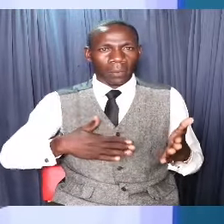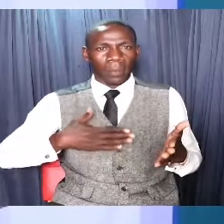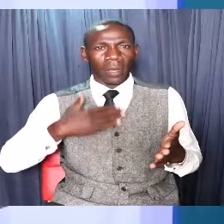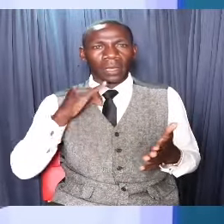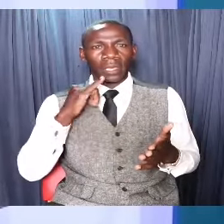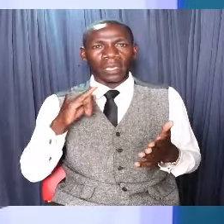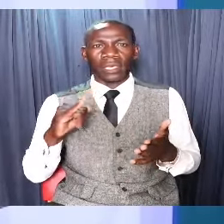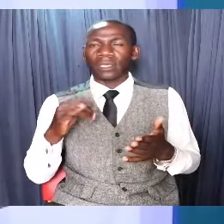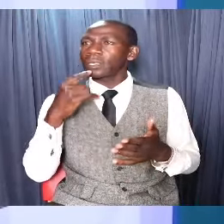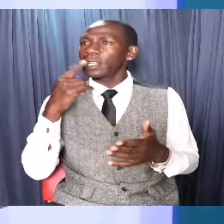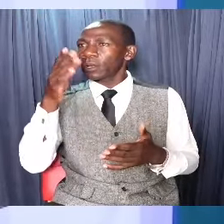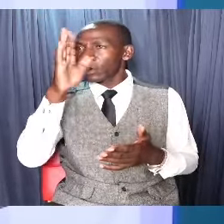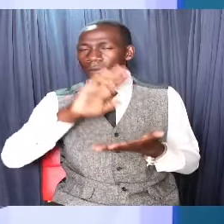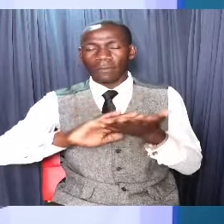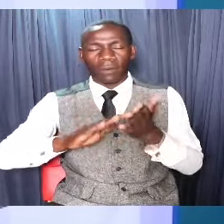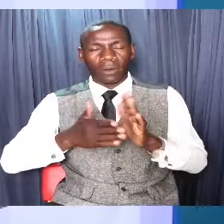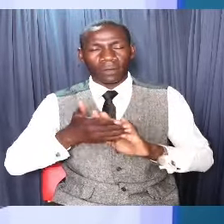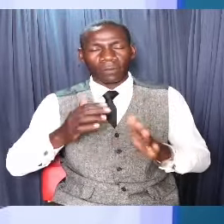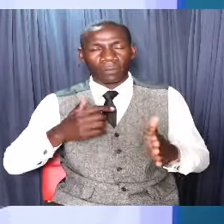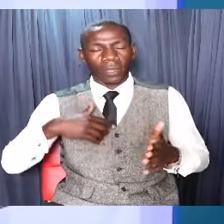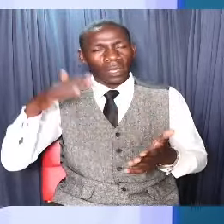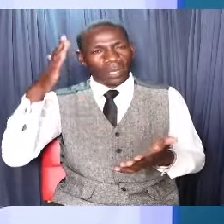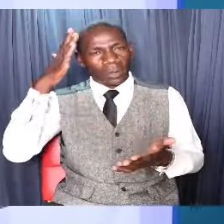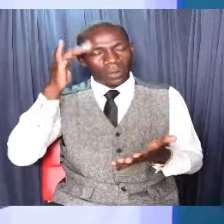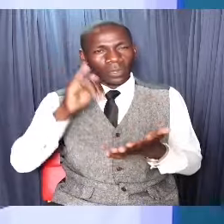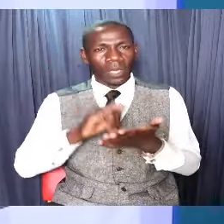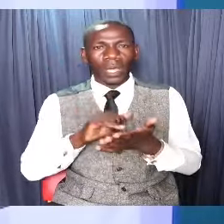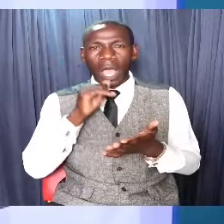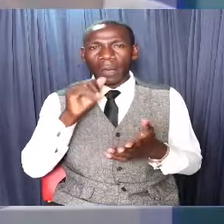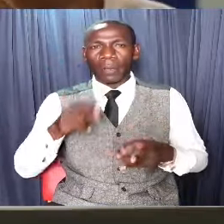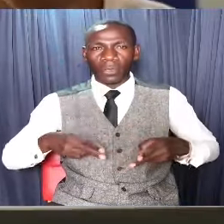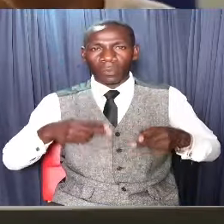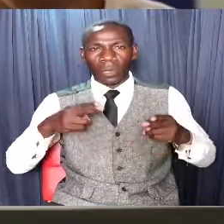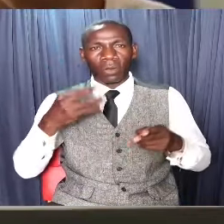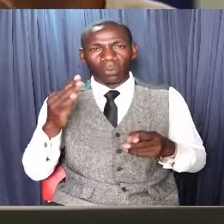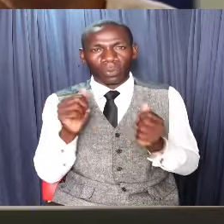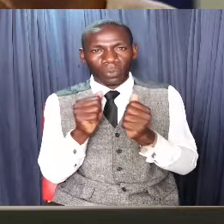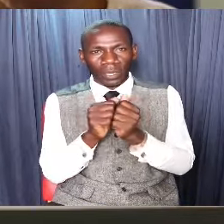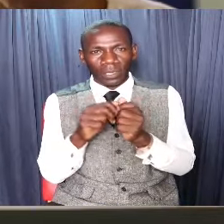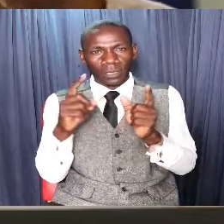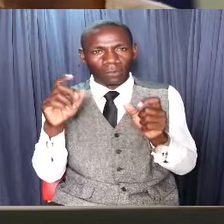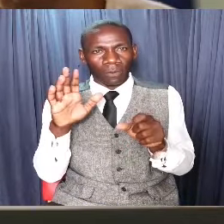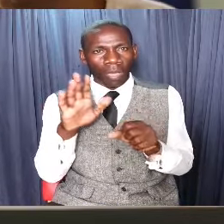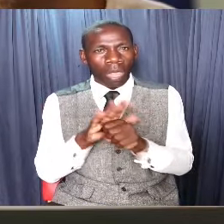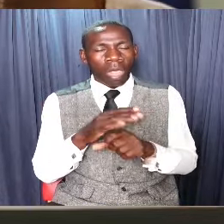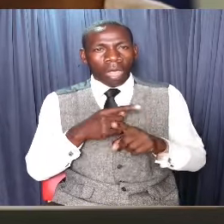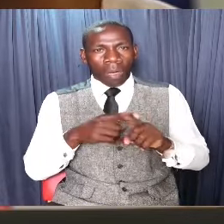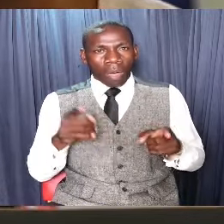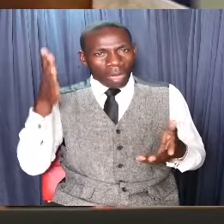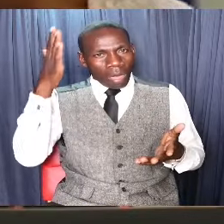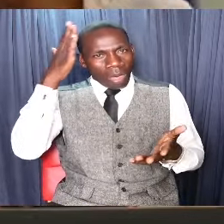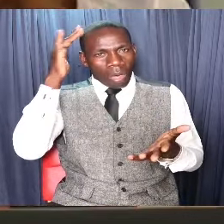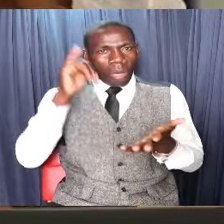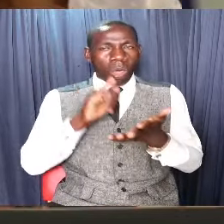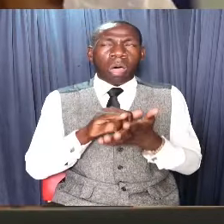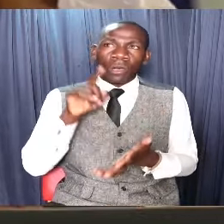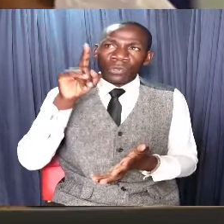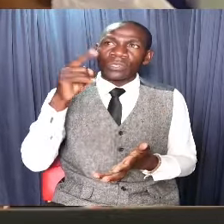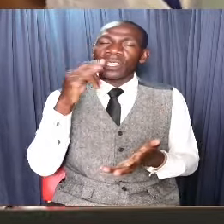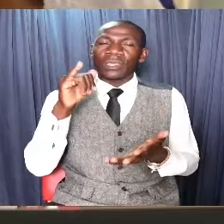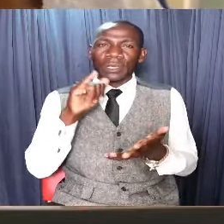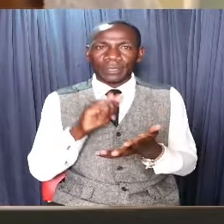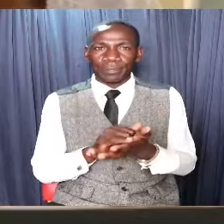Mungu nisamehe. I tell God to forgive me. Najua mimi ni mwanadamu mwenye dhambi. Because I'm a human who is sinful. Lakini mimi najua wewe ulisema. But I